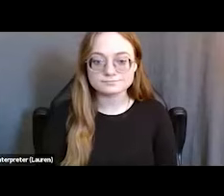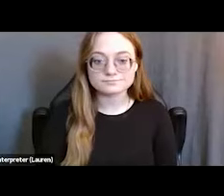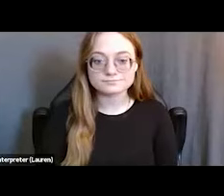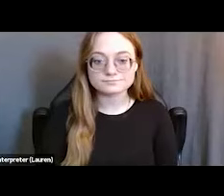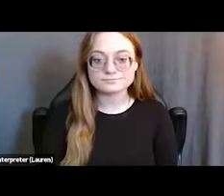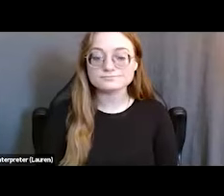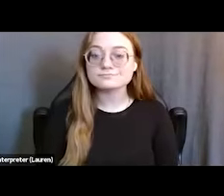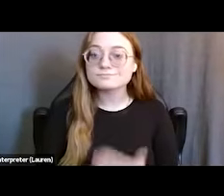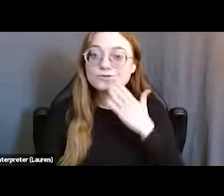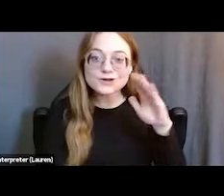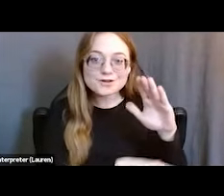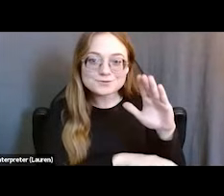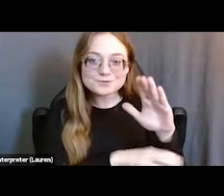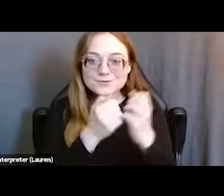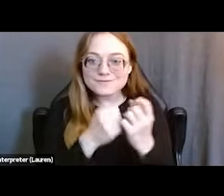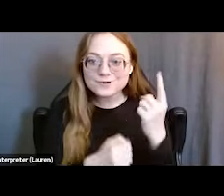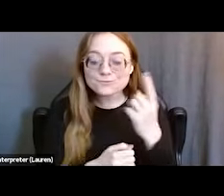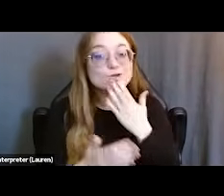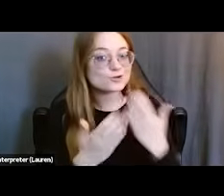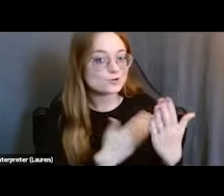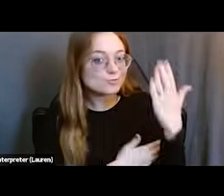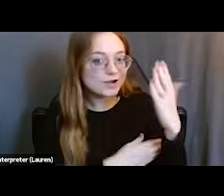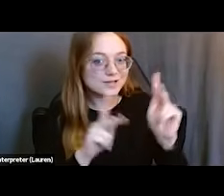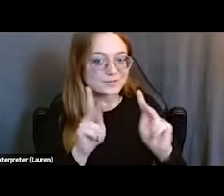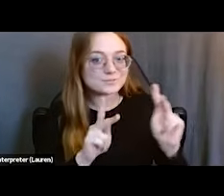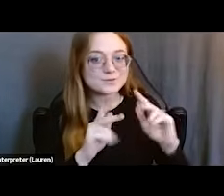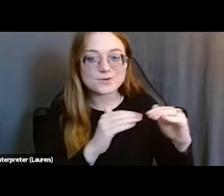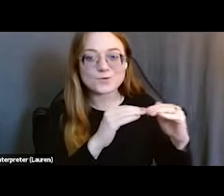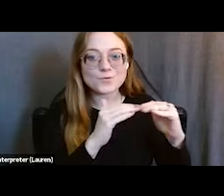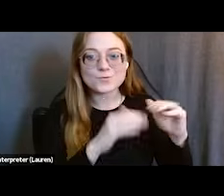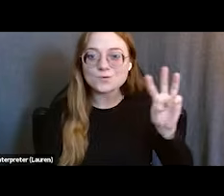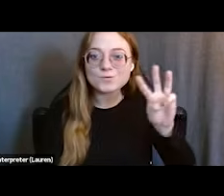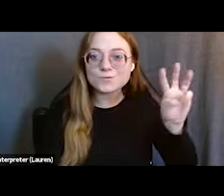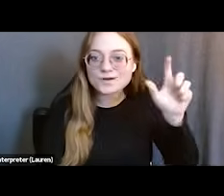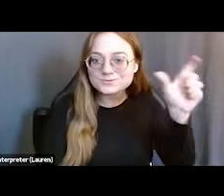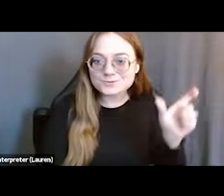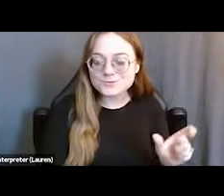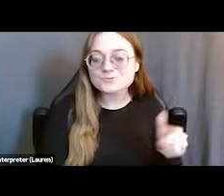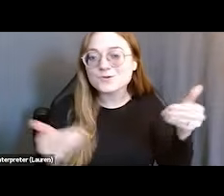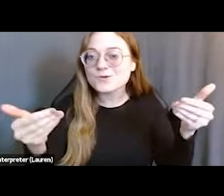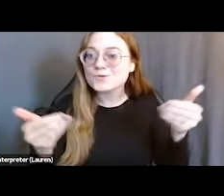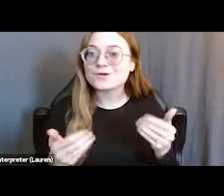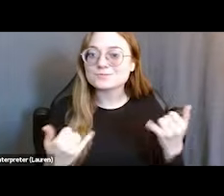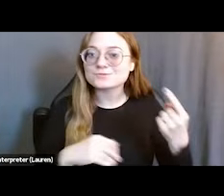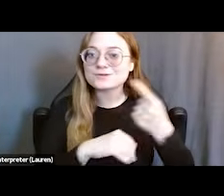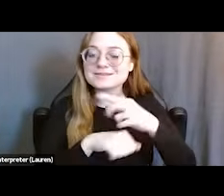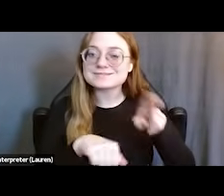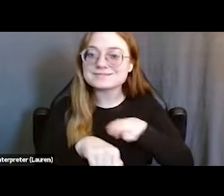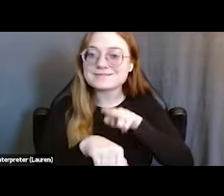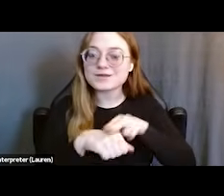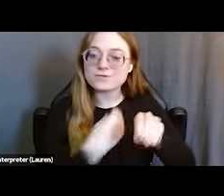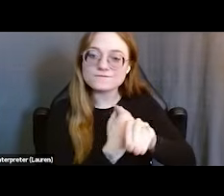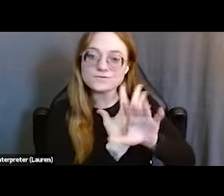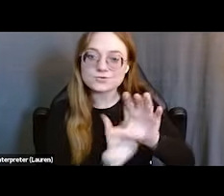Good afternoon, everyone, and good morning to those of our colleagues on the West Coast. Welcome to today's National Virtual Summit